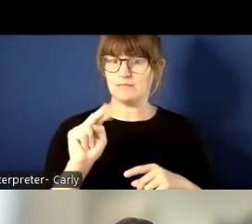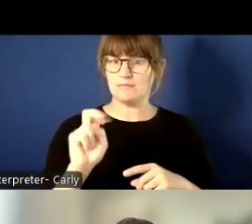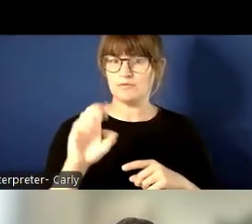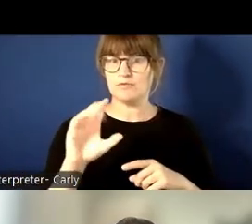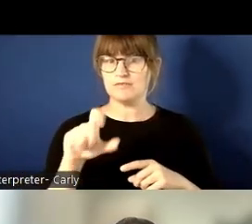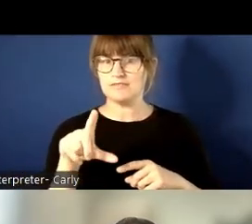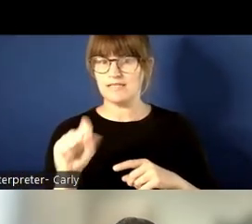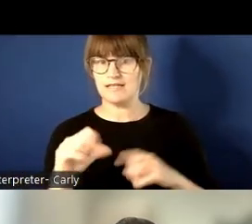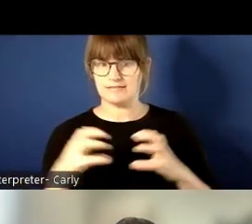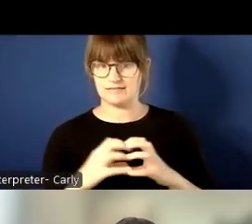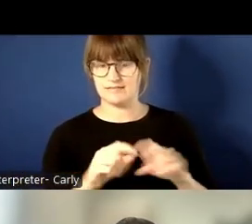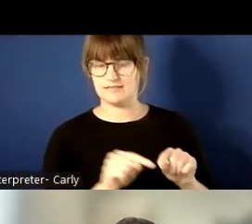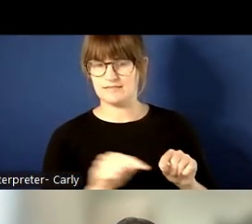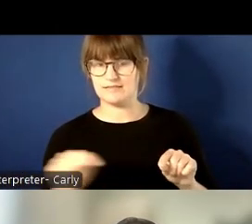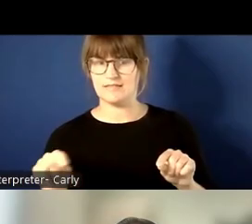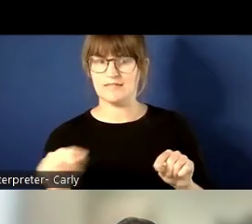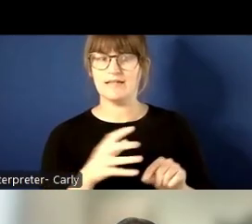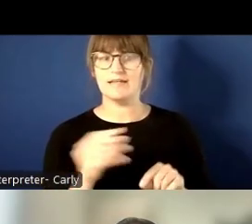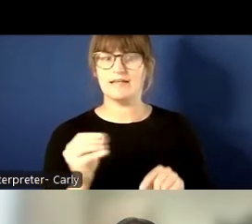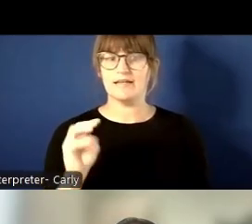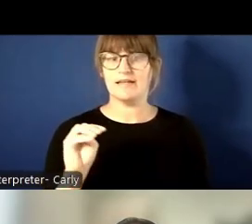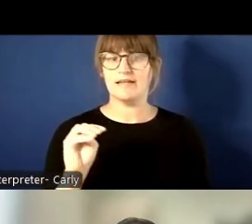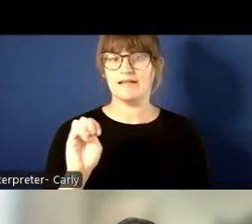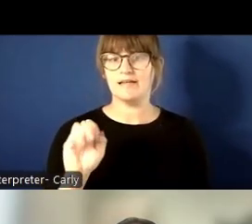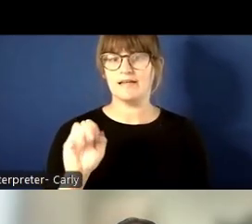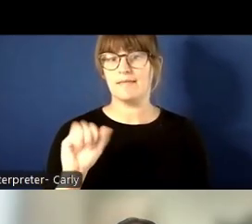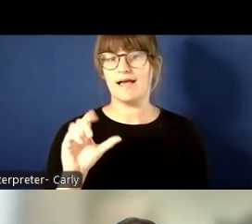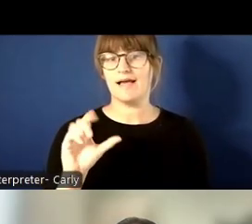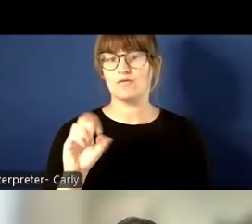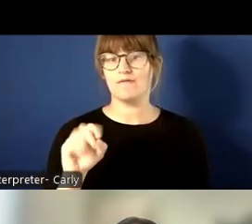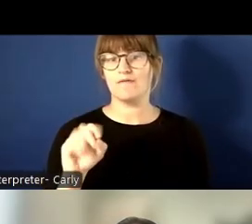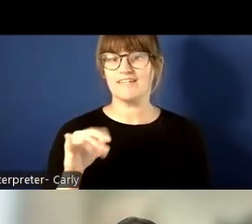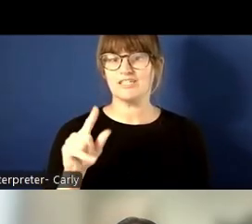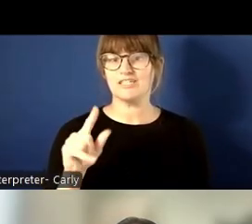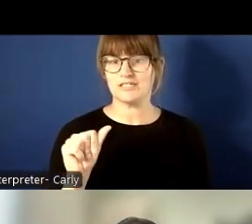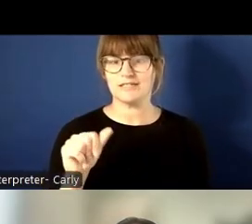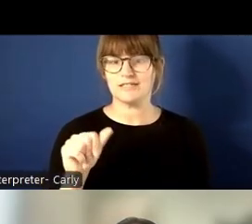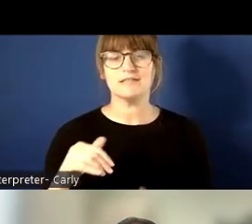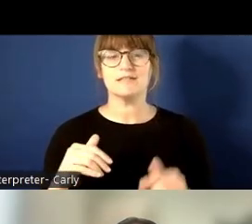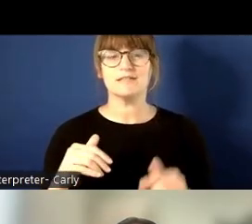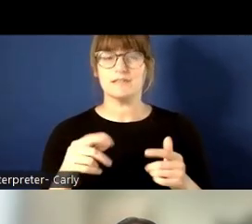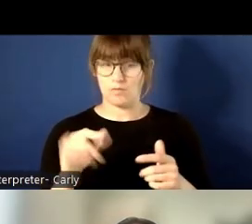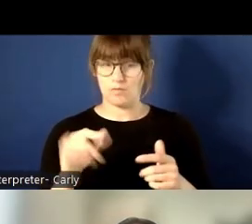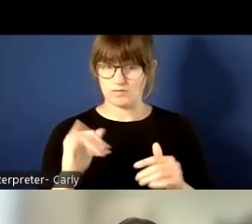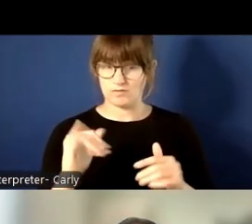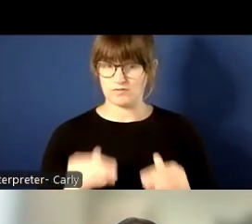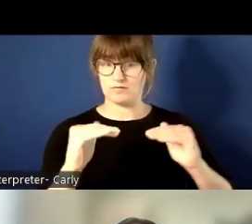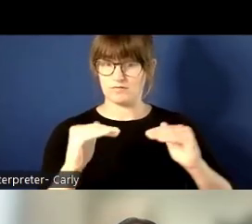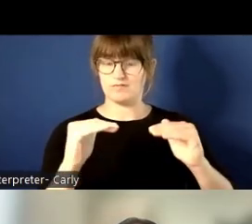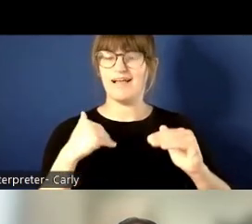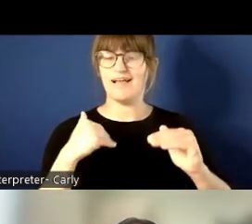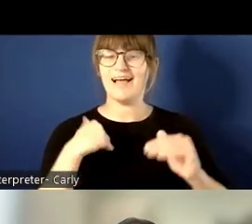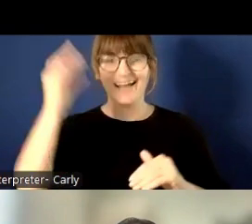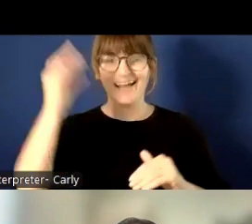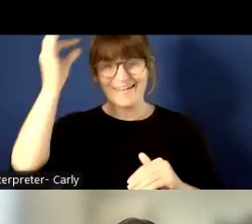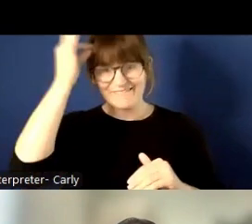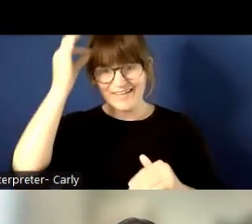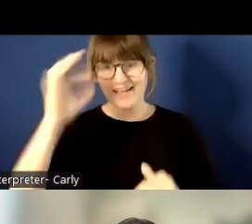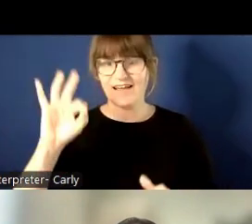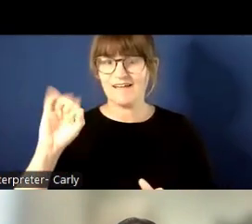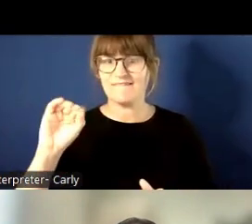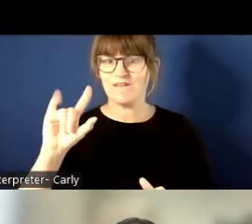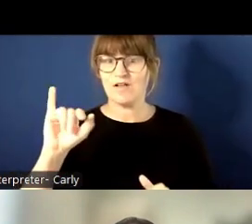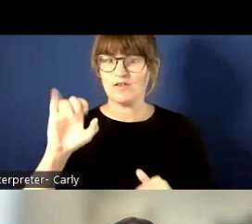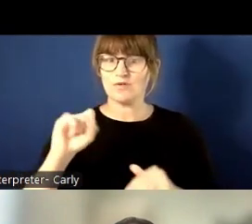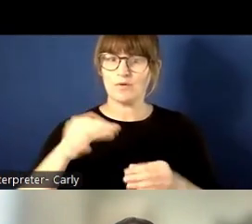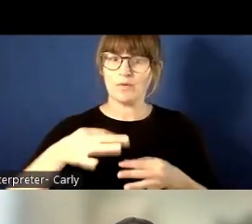dendritic cells and macrophages. The dermis also contains hair follicles and apocrine glands and sebaceous glands, as